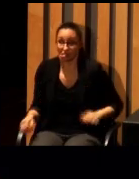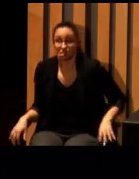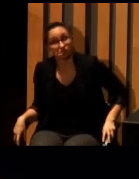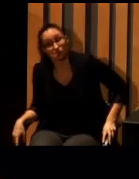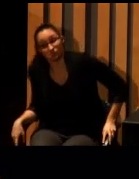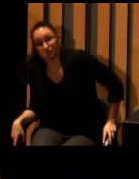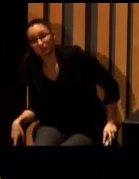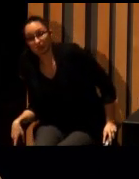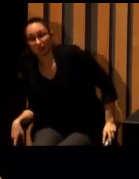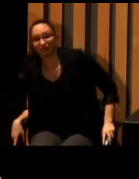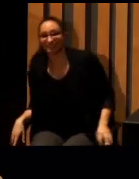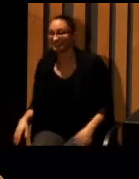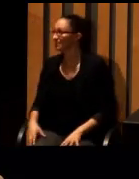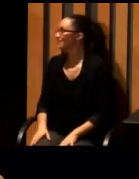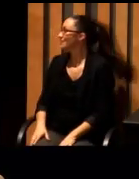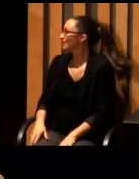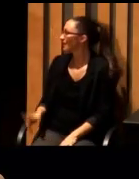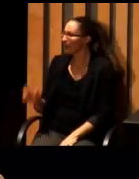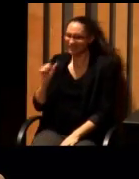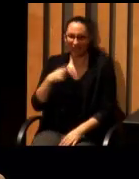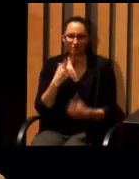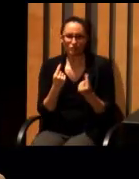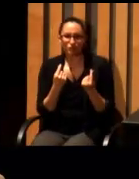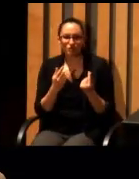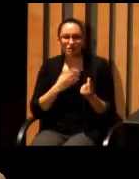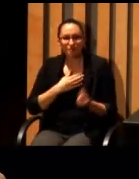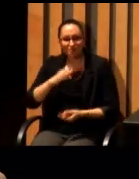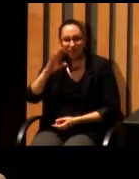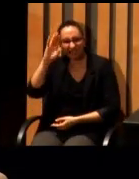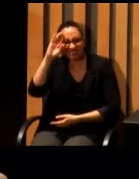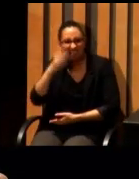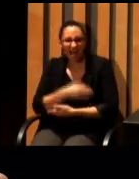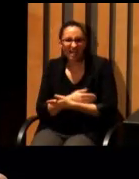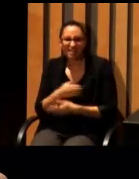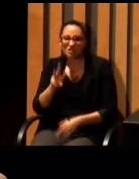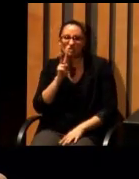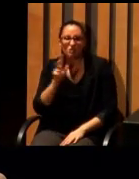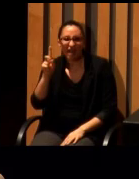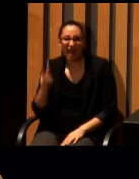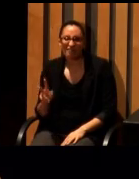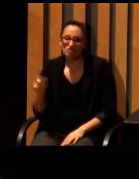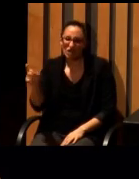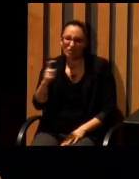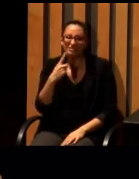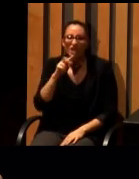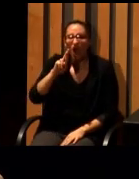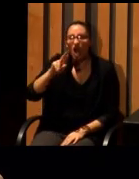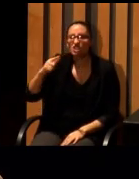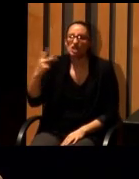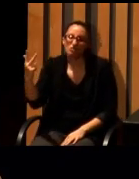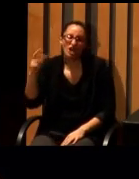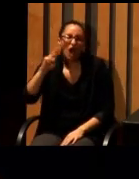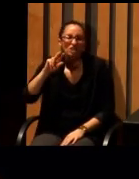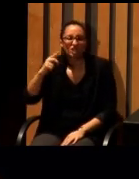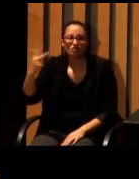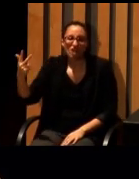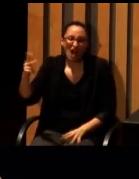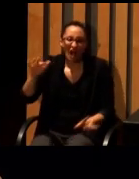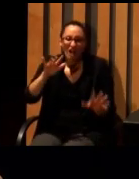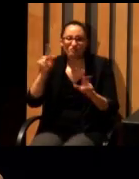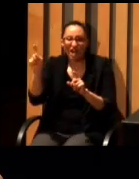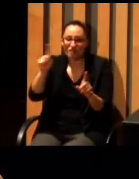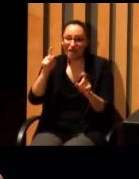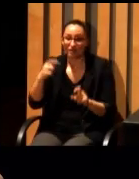Yeah, I don't know what to do. I have a 2.5-year-old, and he's running around the house going, RG3, RG3. And my wife and I already discussed it. I